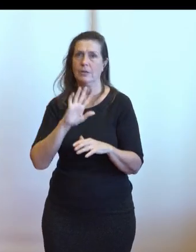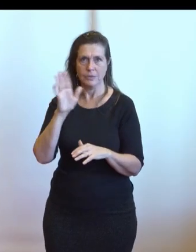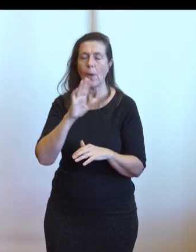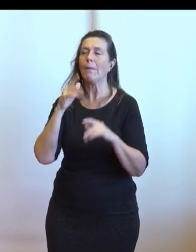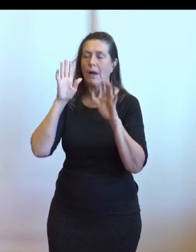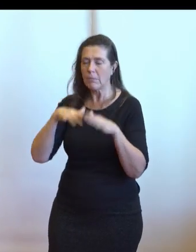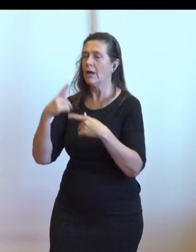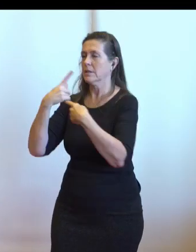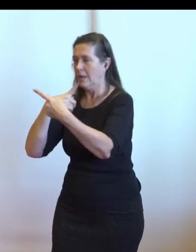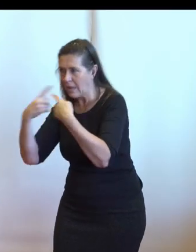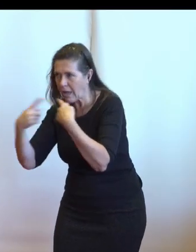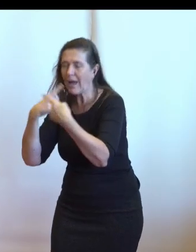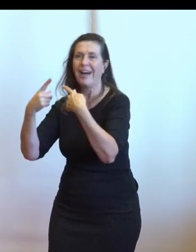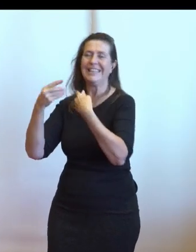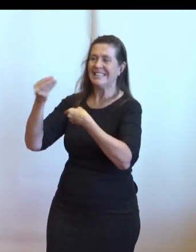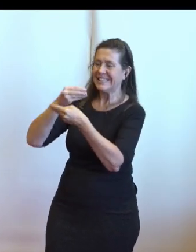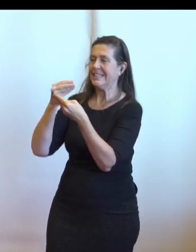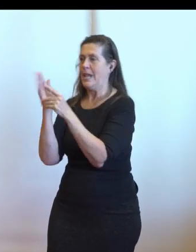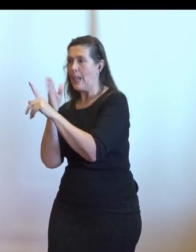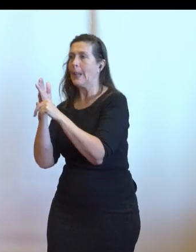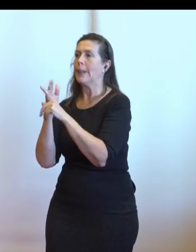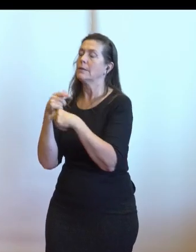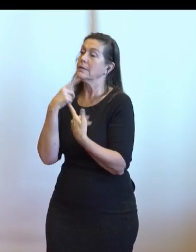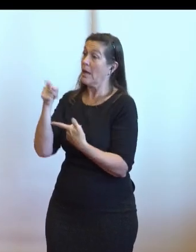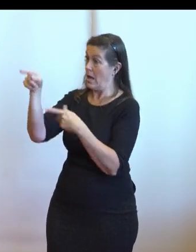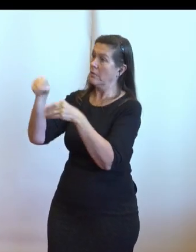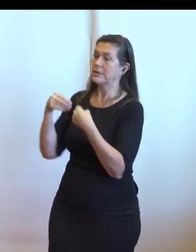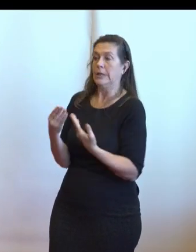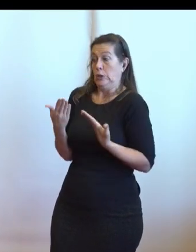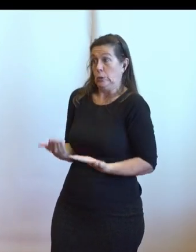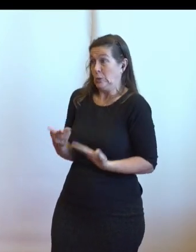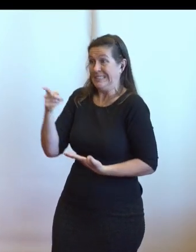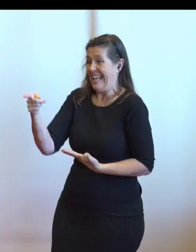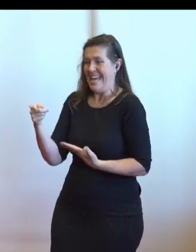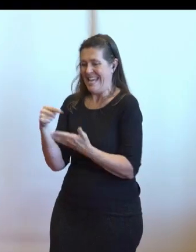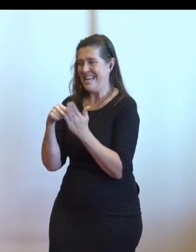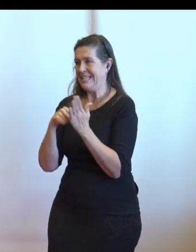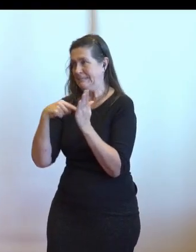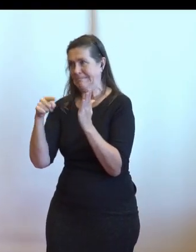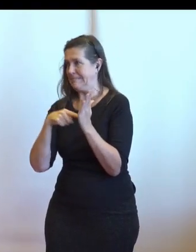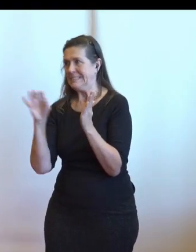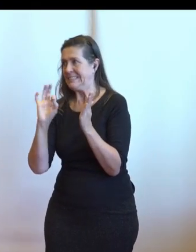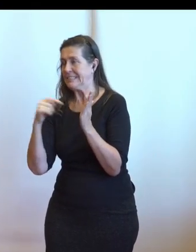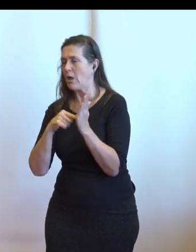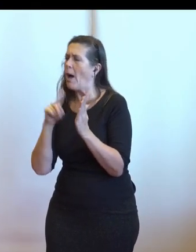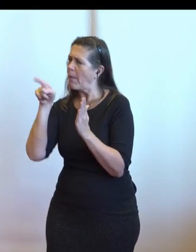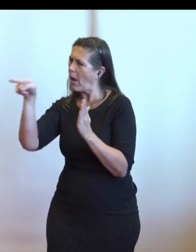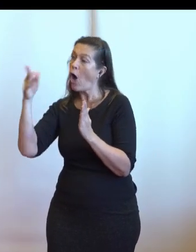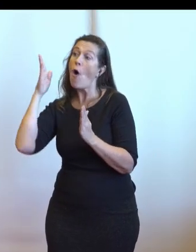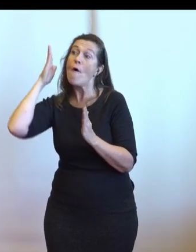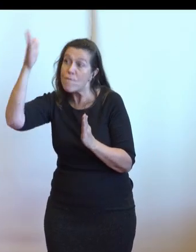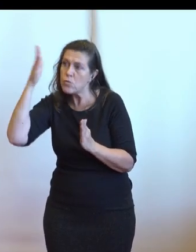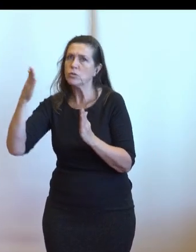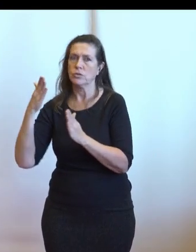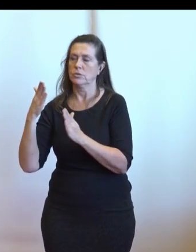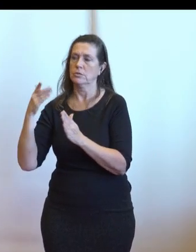business owners and the procurement to at least ask the vendors, okay, today you are not totally compliant, but what is your roadmap? Let's talk together. So